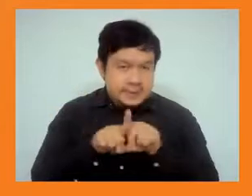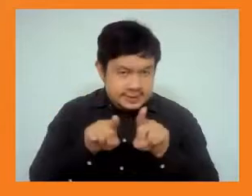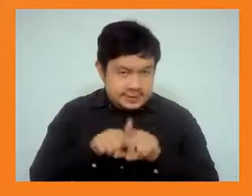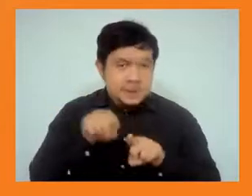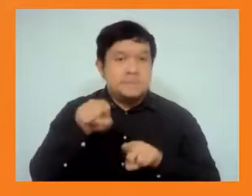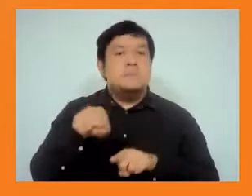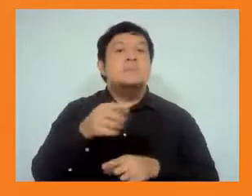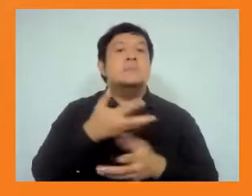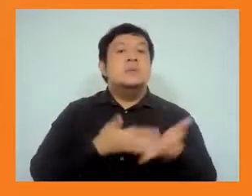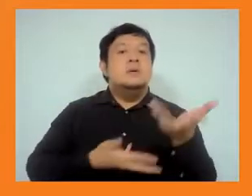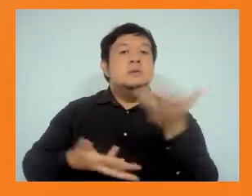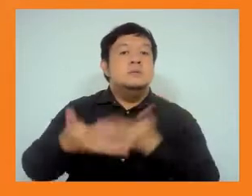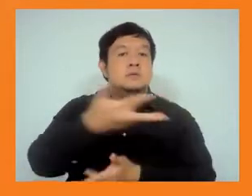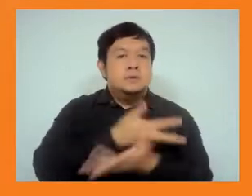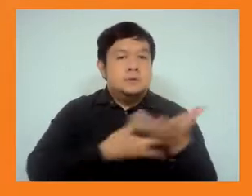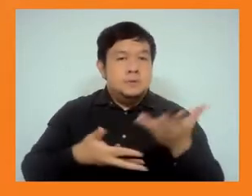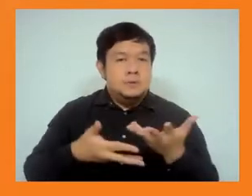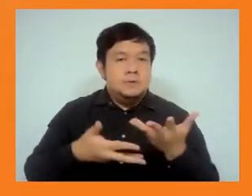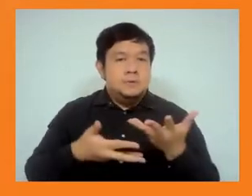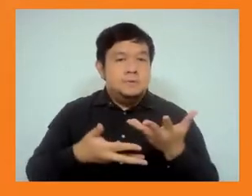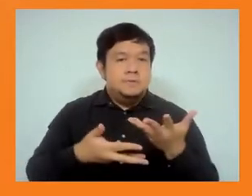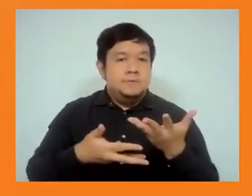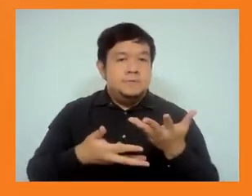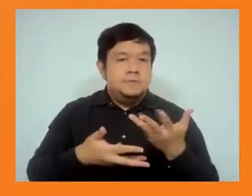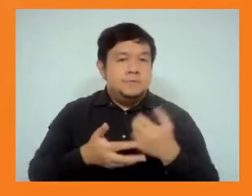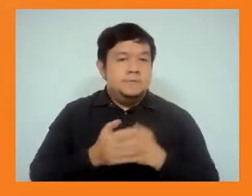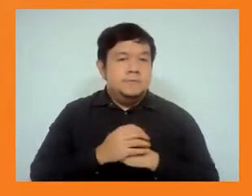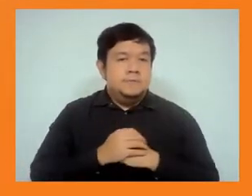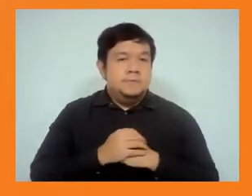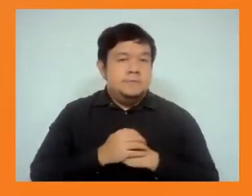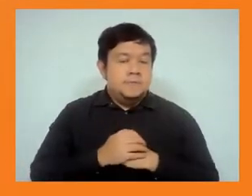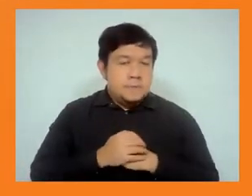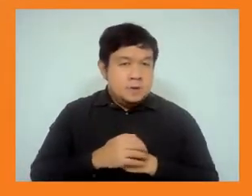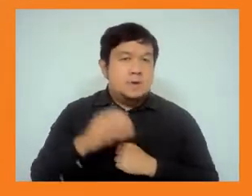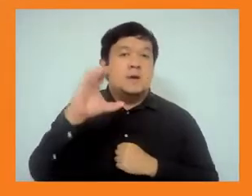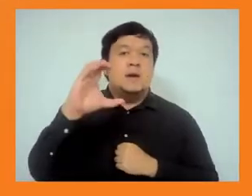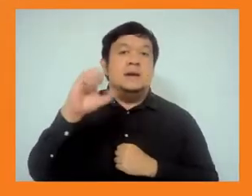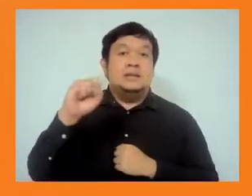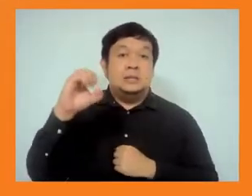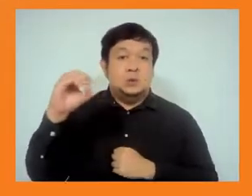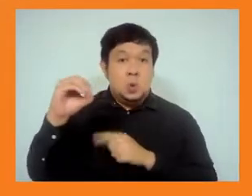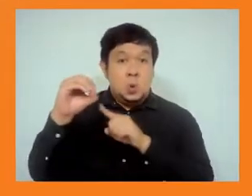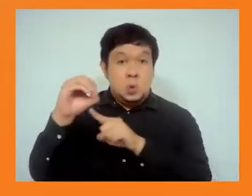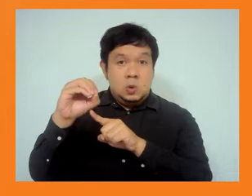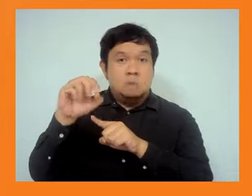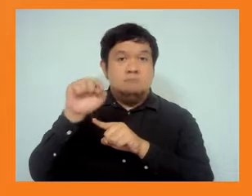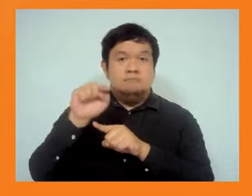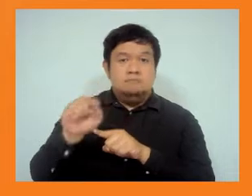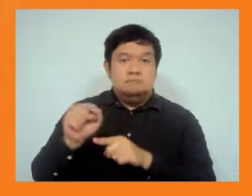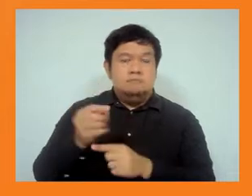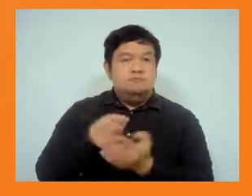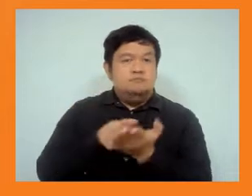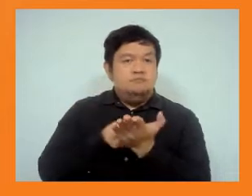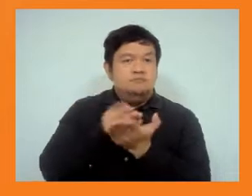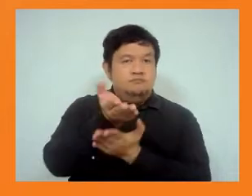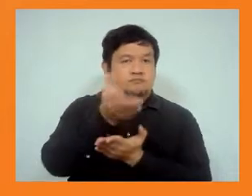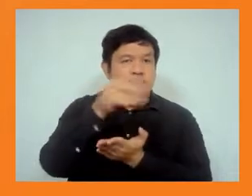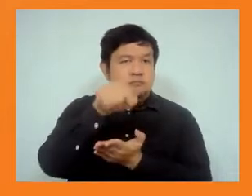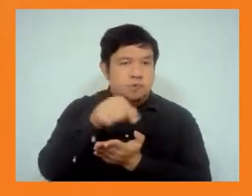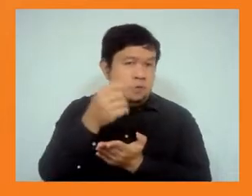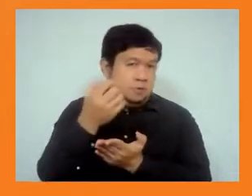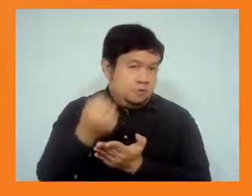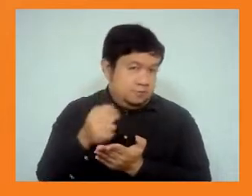just like in the previous stretches of the metro. So you split enabling the project implementer BMRCL, but the Bangalore Metro